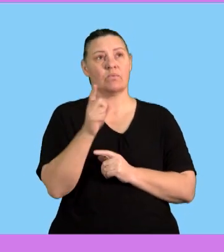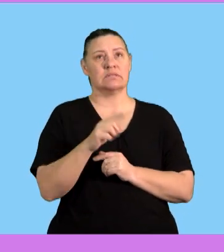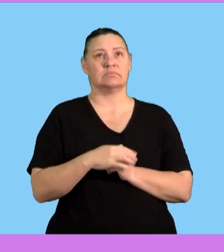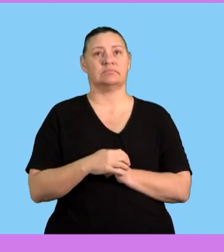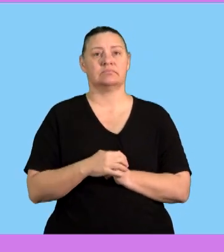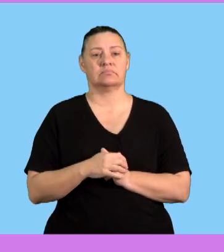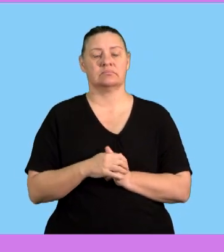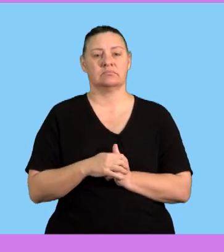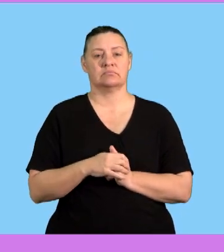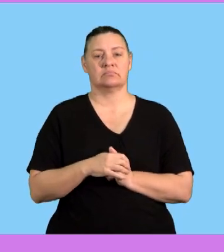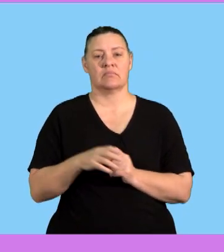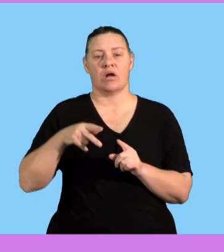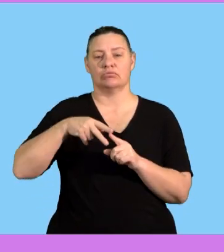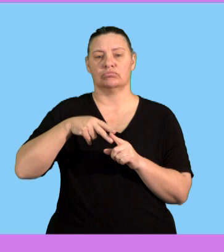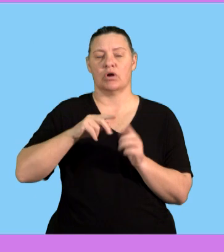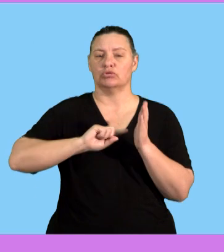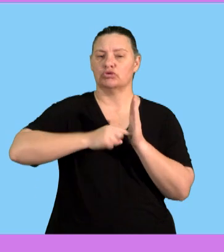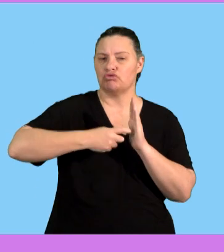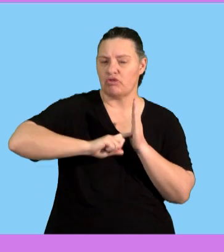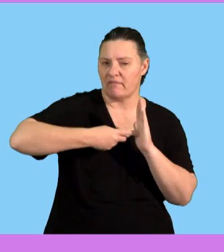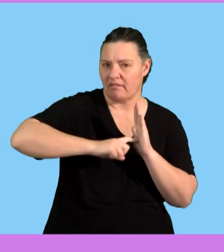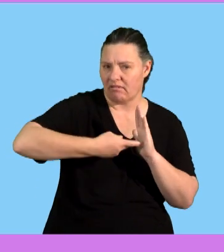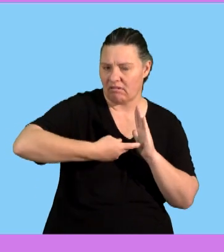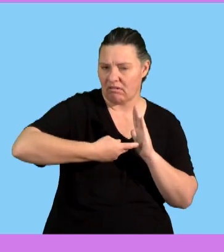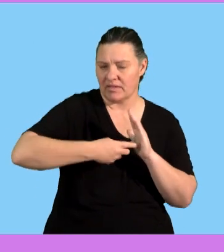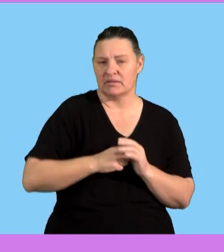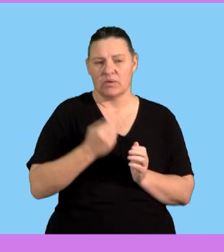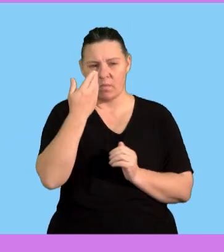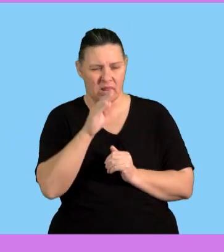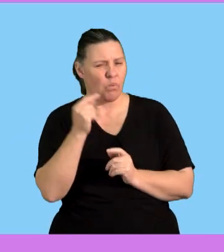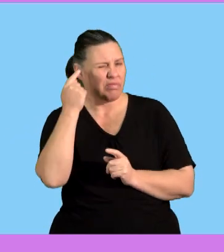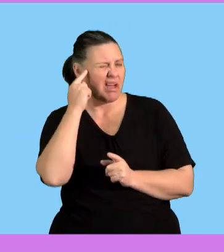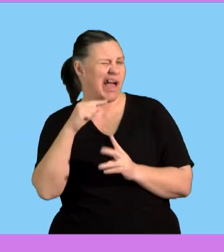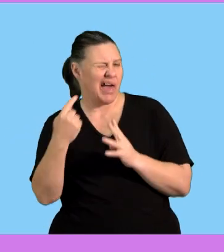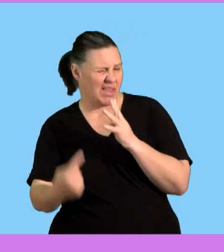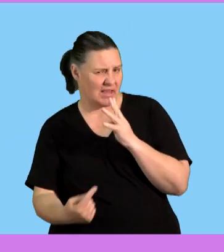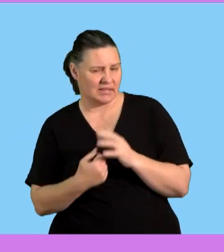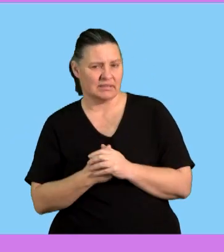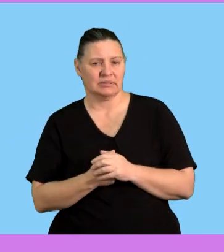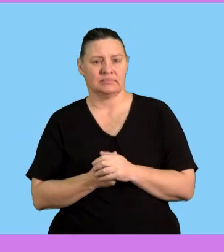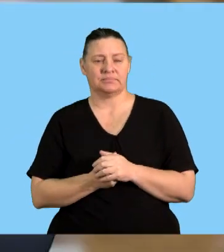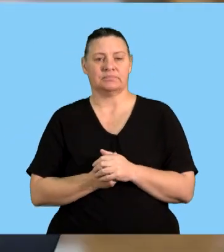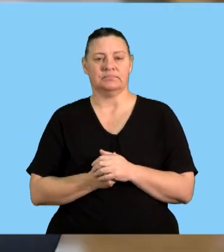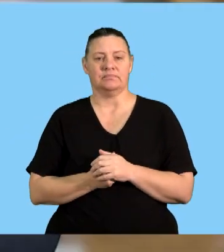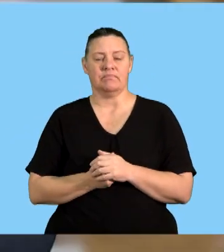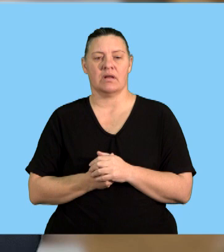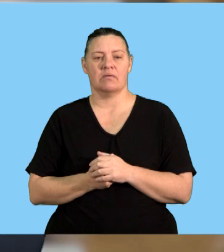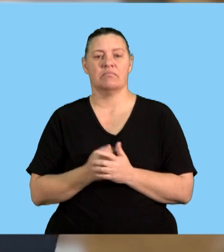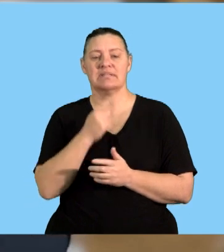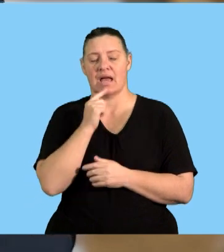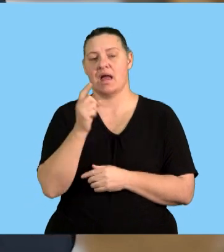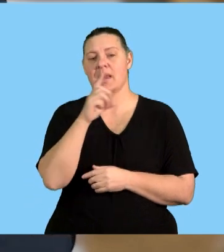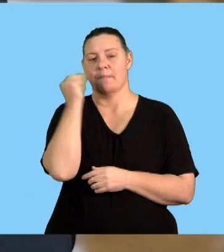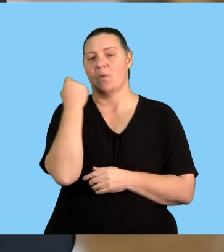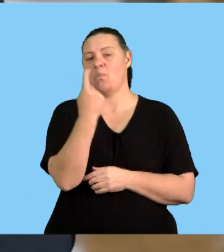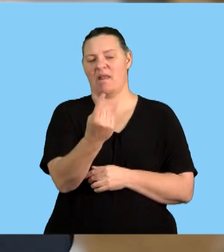of a screwdriver, for example. I'm sure you can think of other things as well, hammer, for example, but we